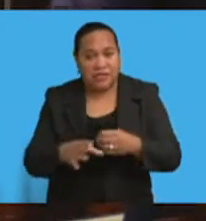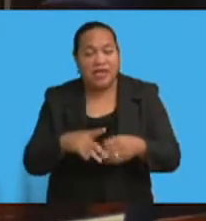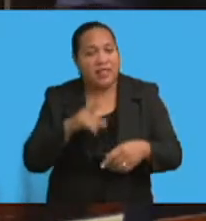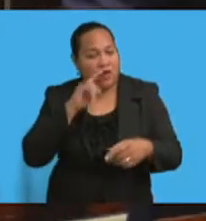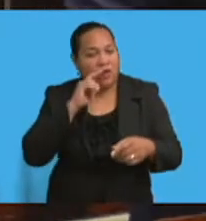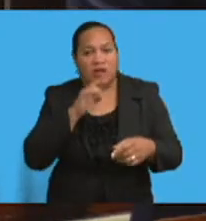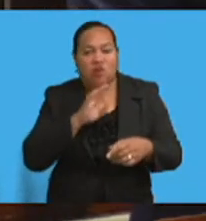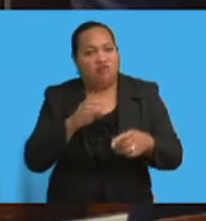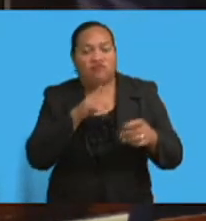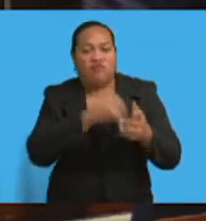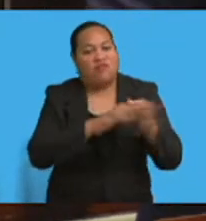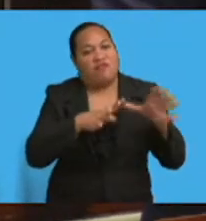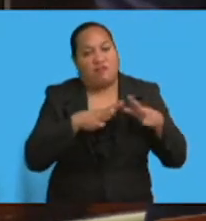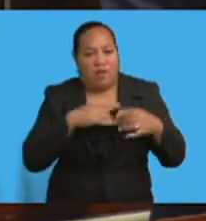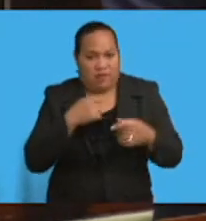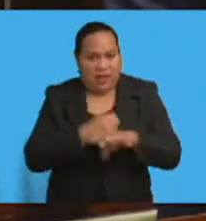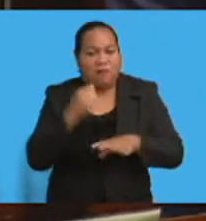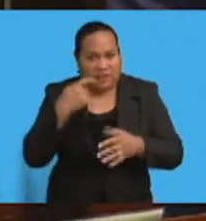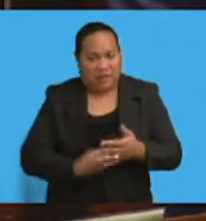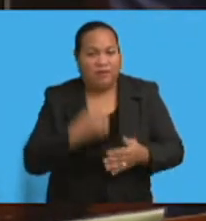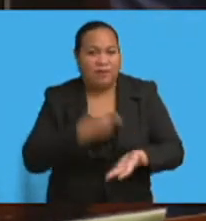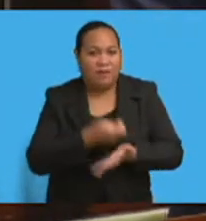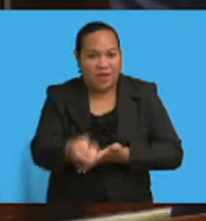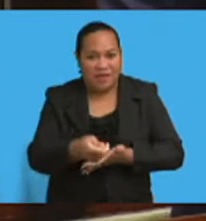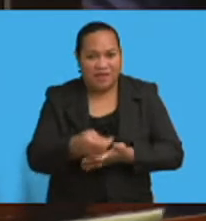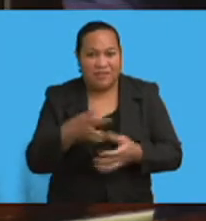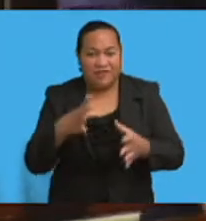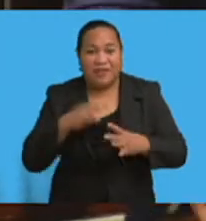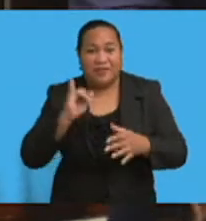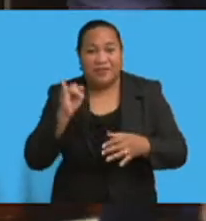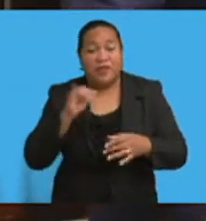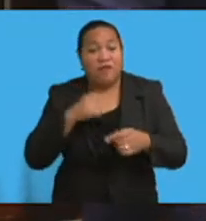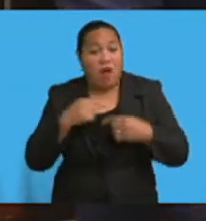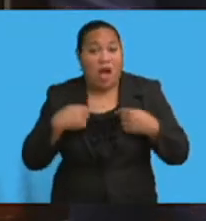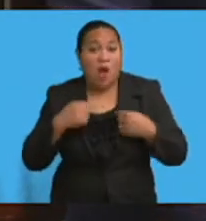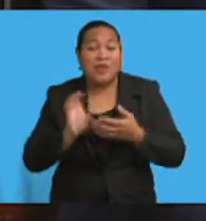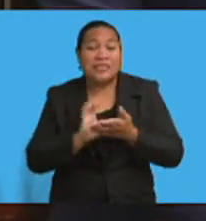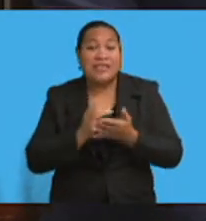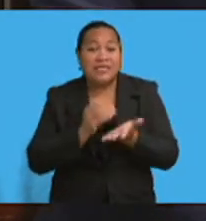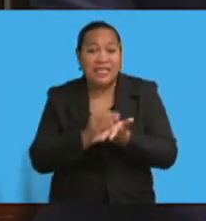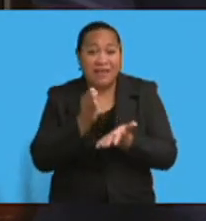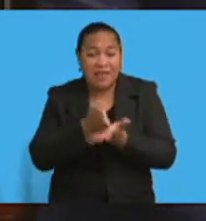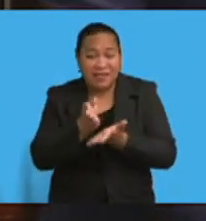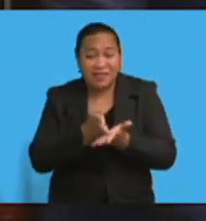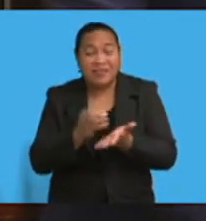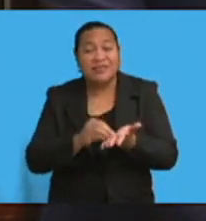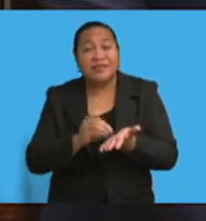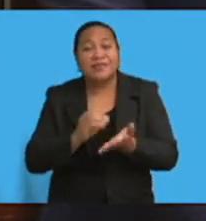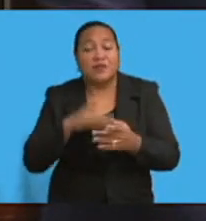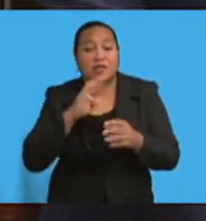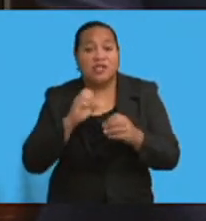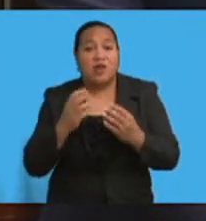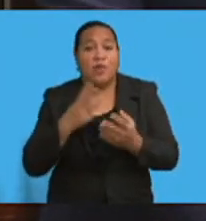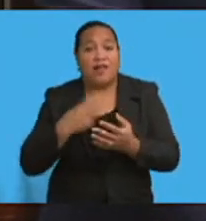to the beneficiaries. By introducing this historic package of insurance to our civil servants and our social welfare recipients, Madam Speaker, we're